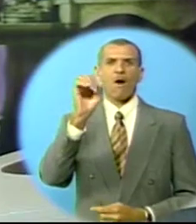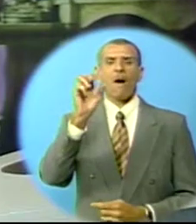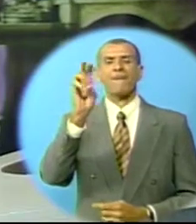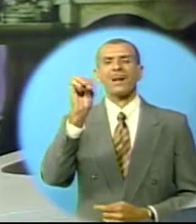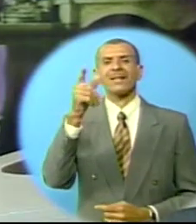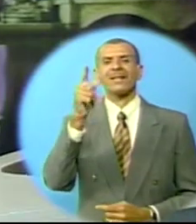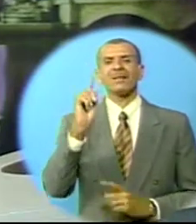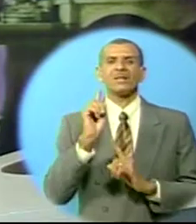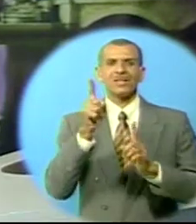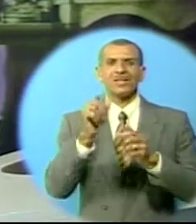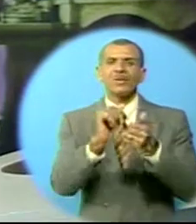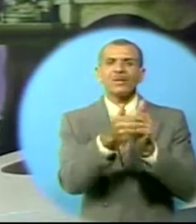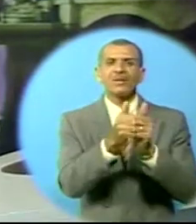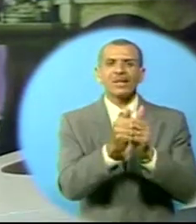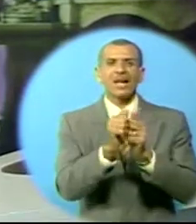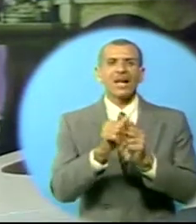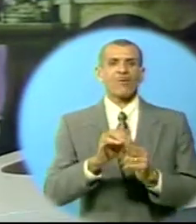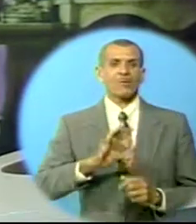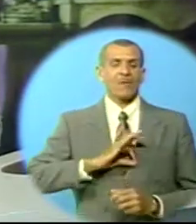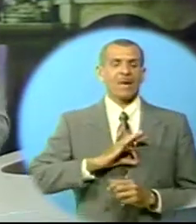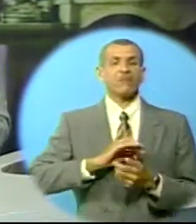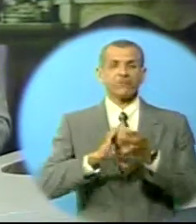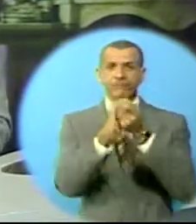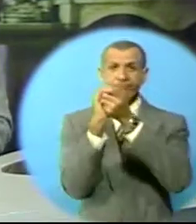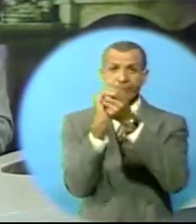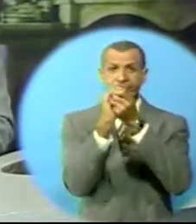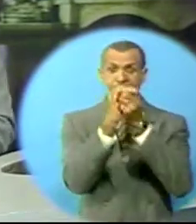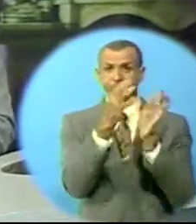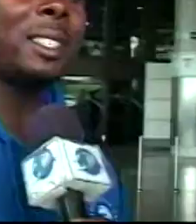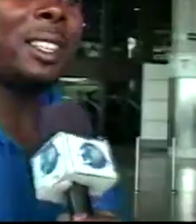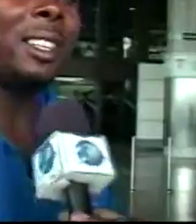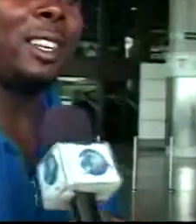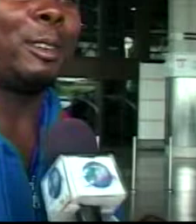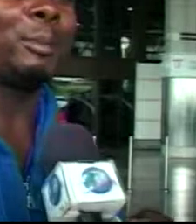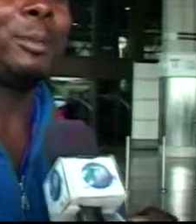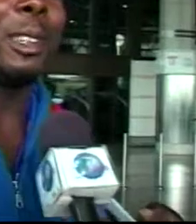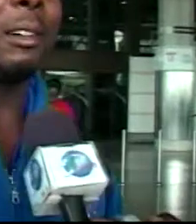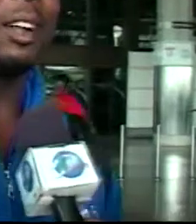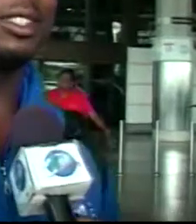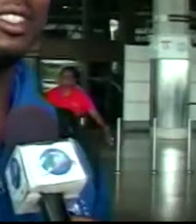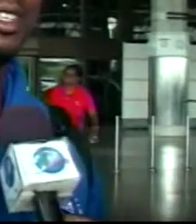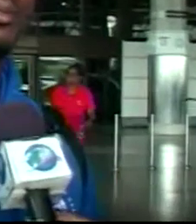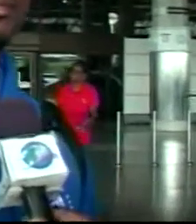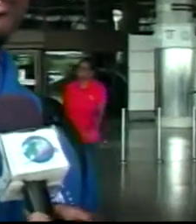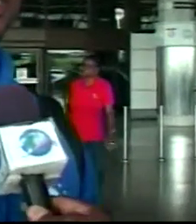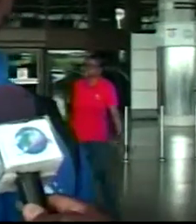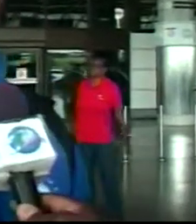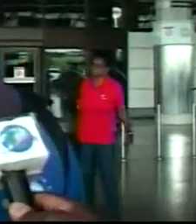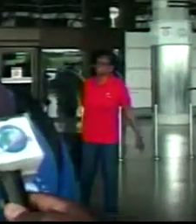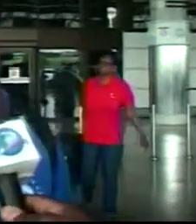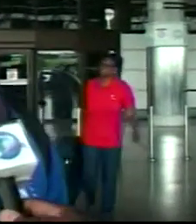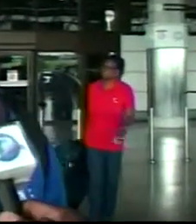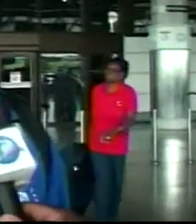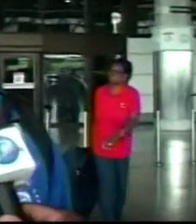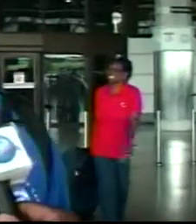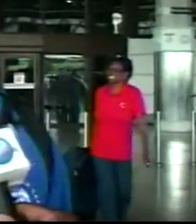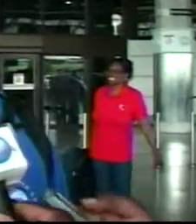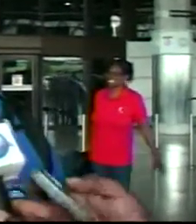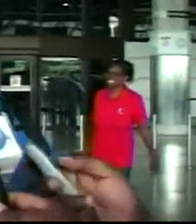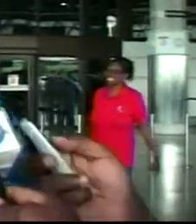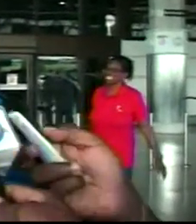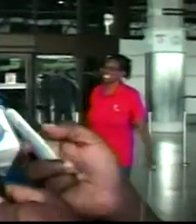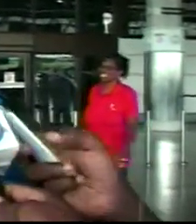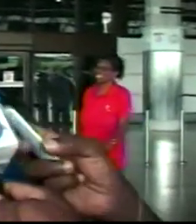games was seen as a clear medal contender. I basically ran out of steam coming down to the